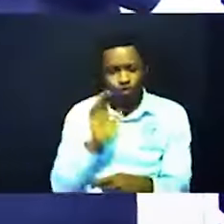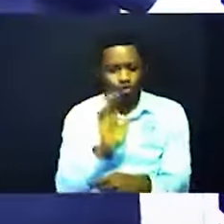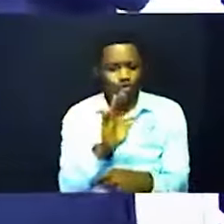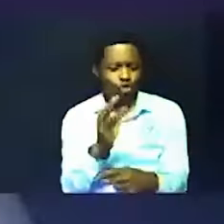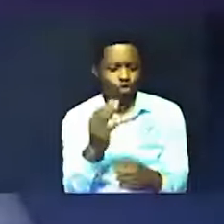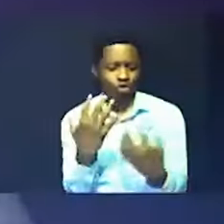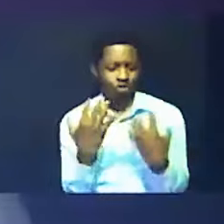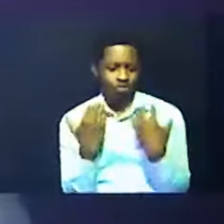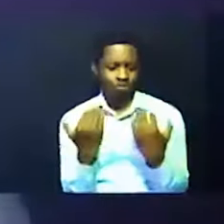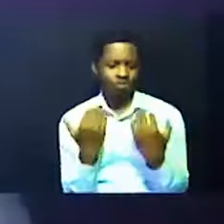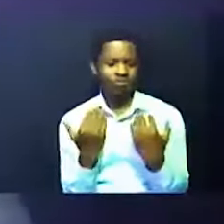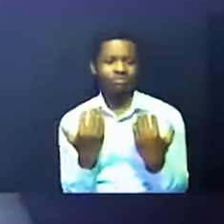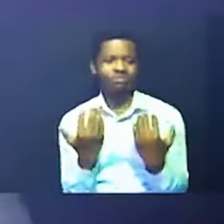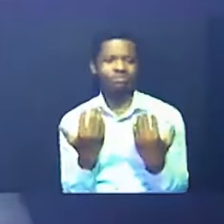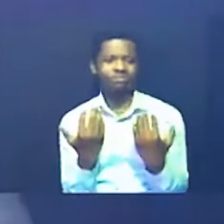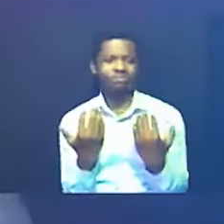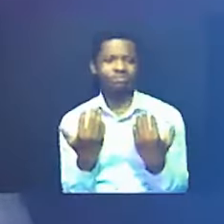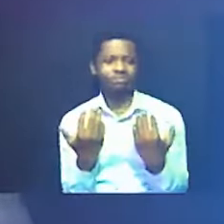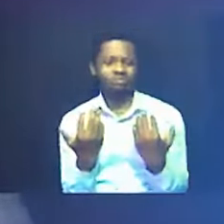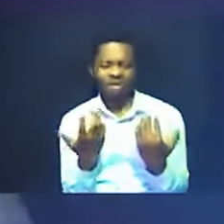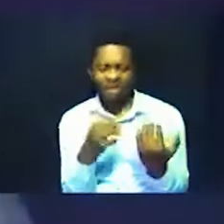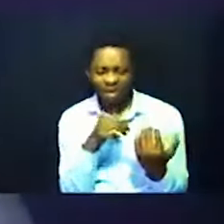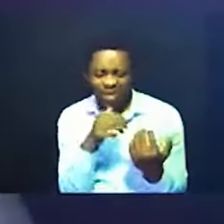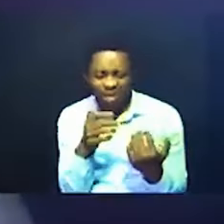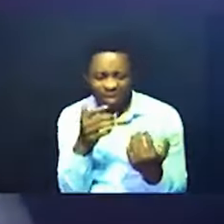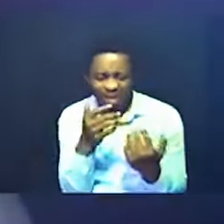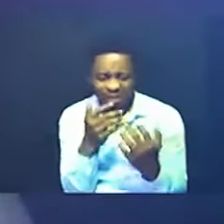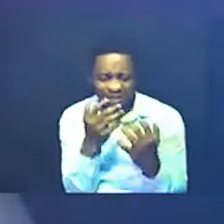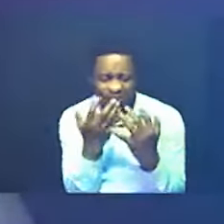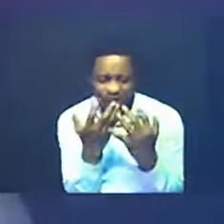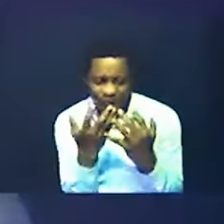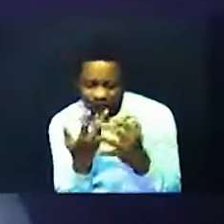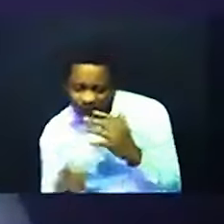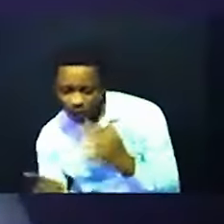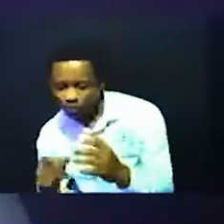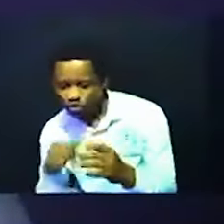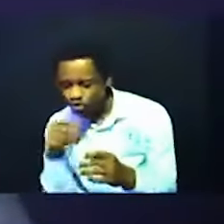pass the keeper misre it